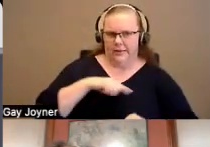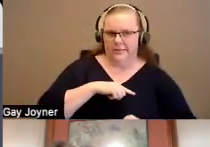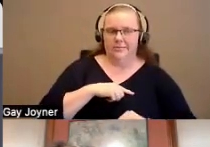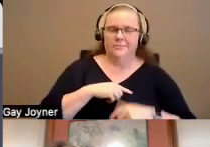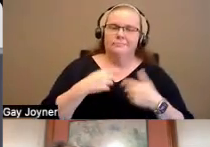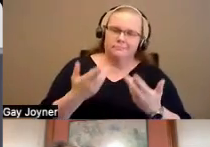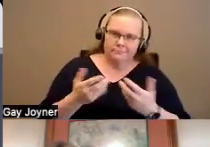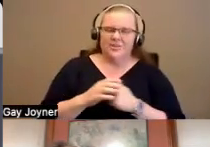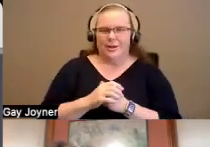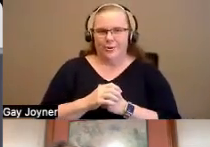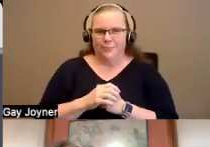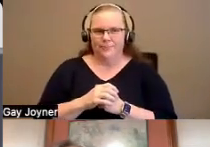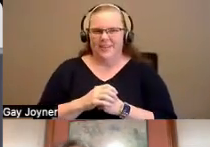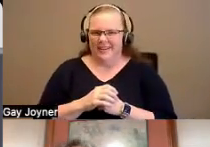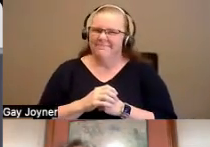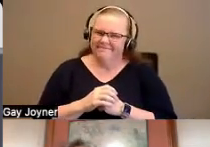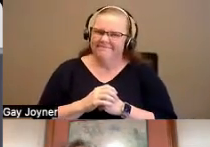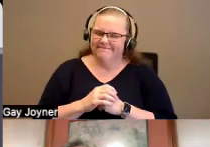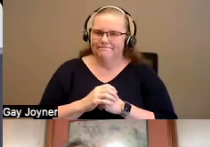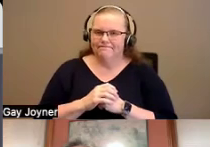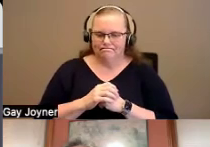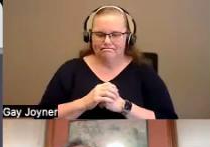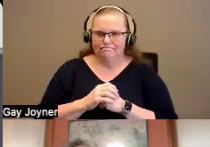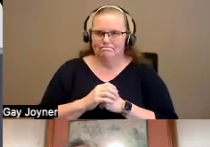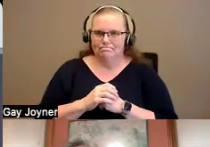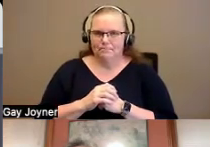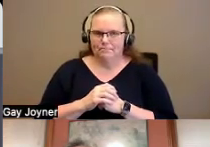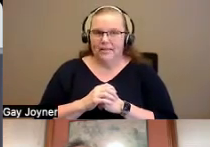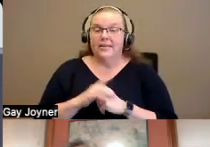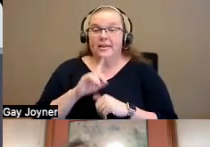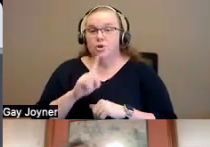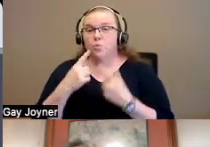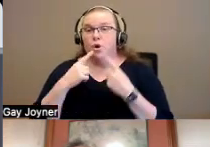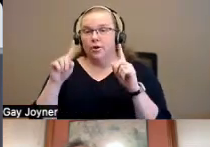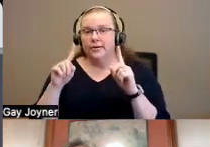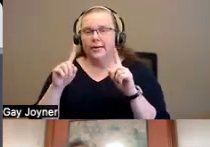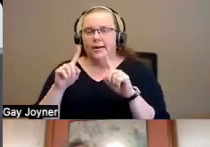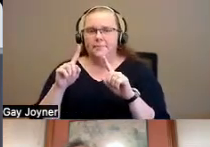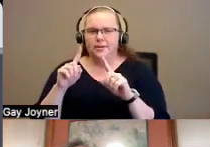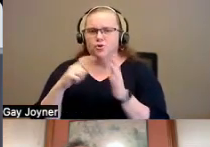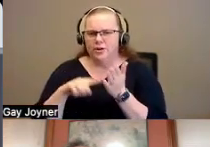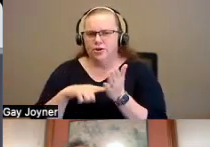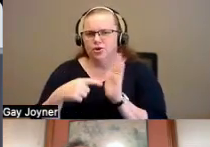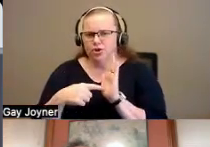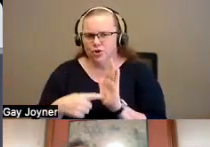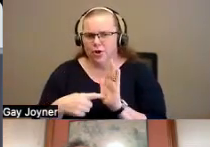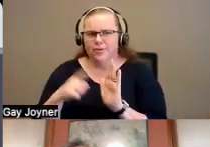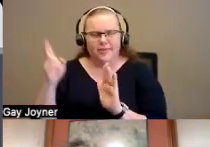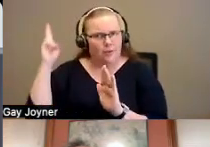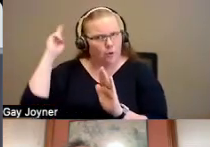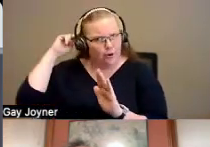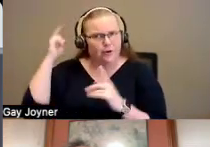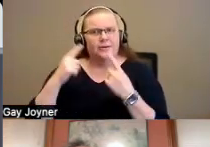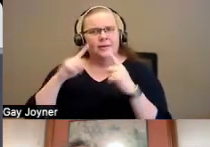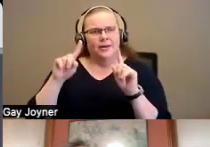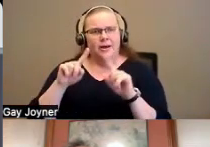fix us. So, yeah, do they work? they do work. There's research to show that